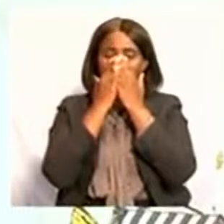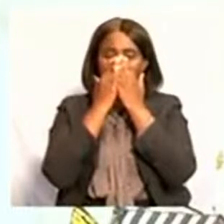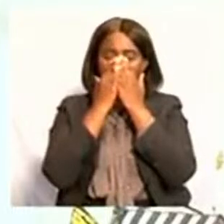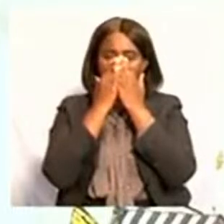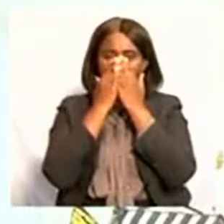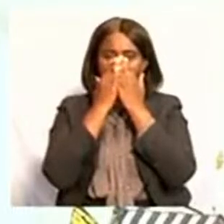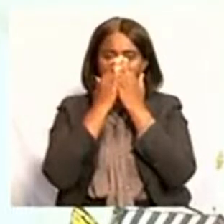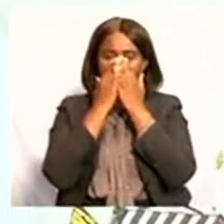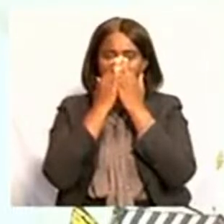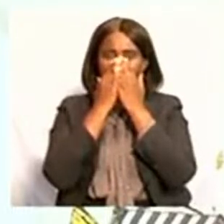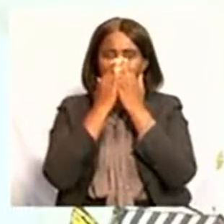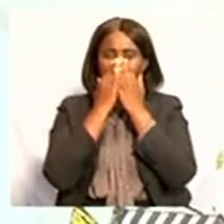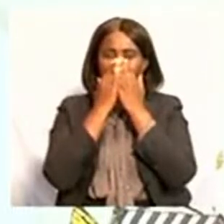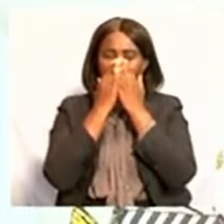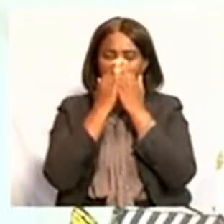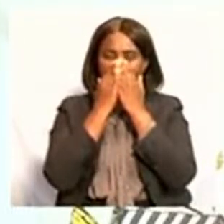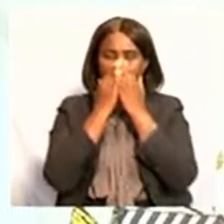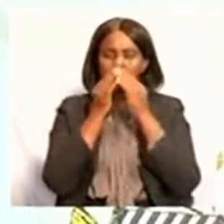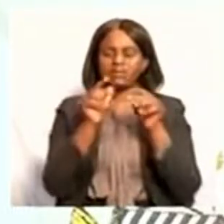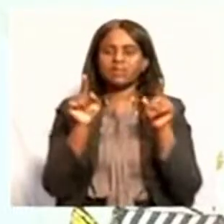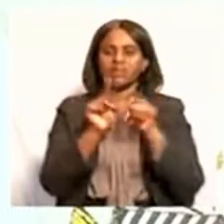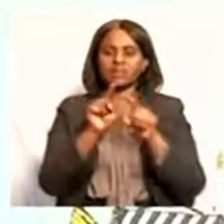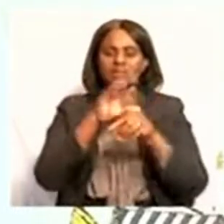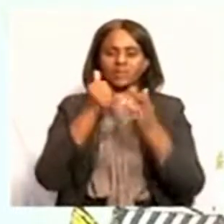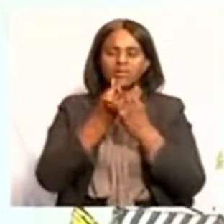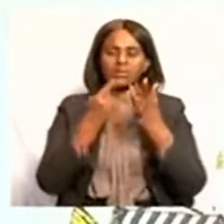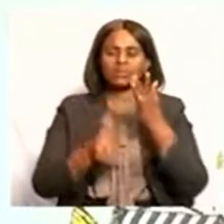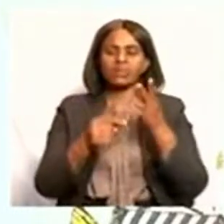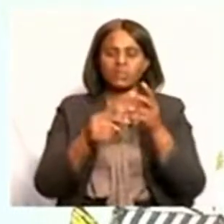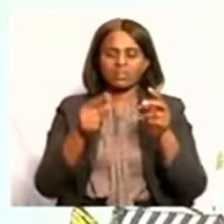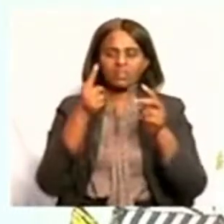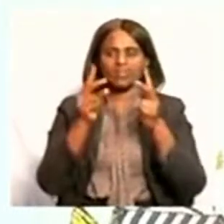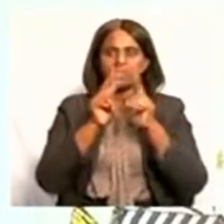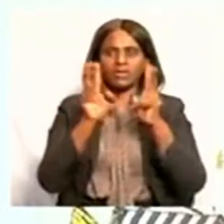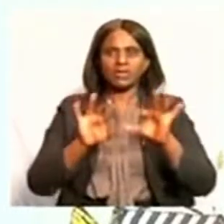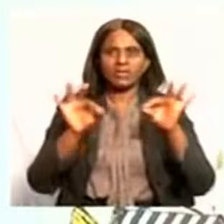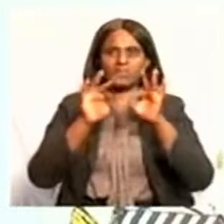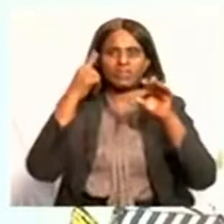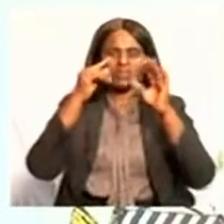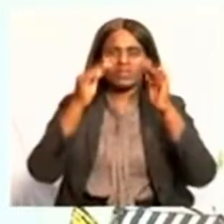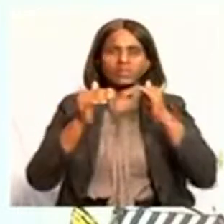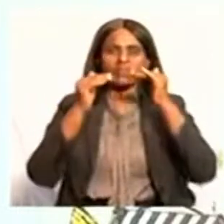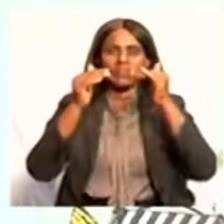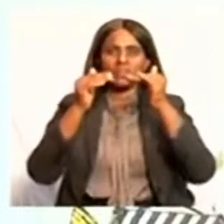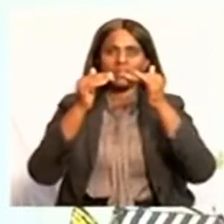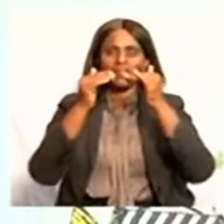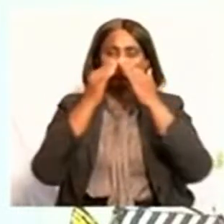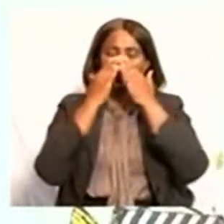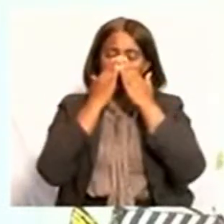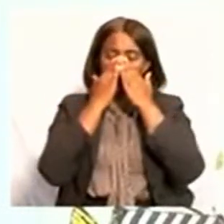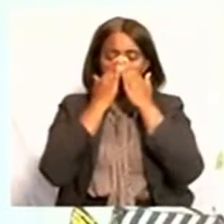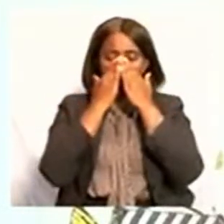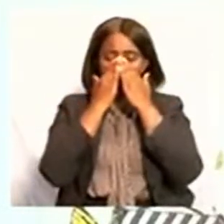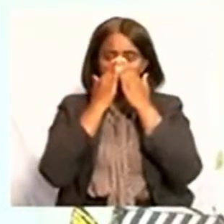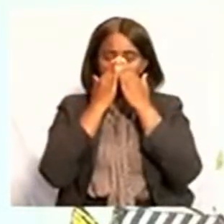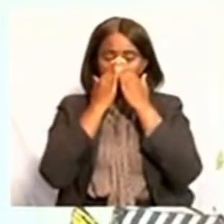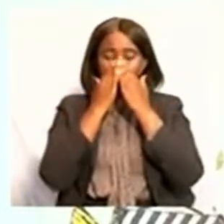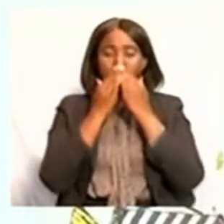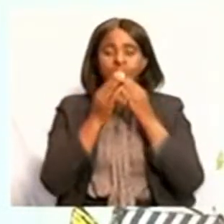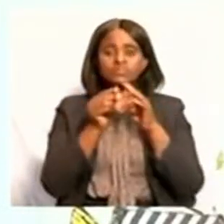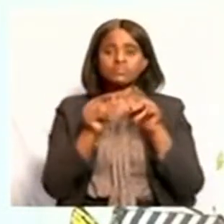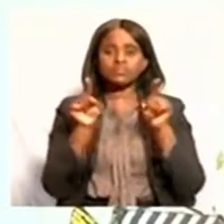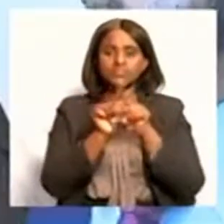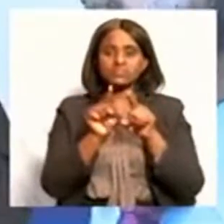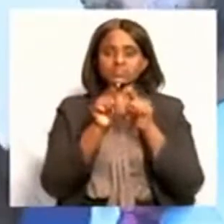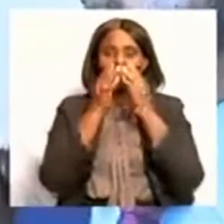INTOSAI P12 is and why it is important for the Supreme Audit Institutions. Okay, so first